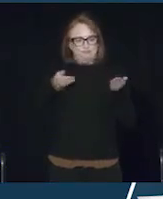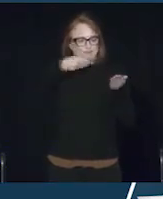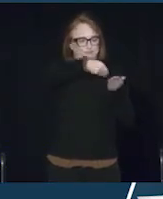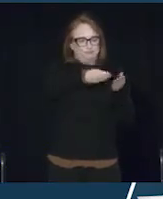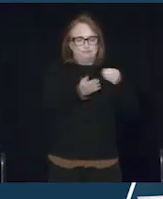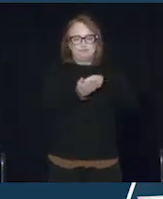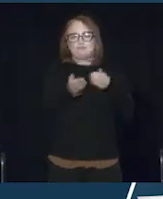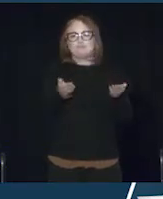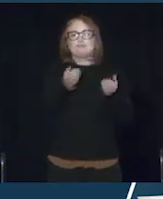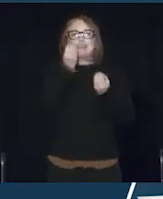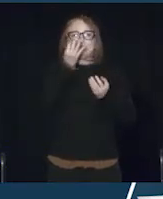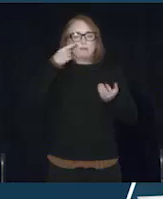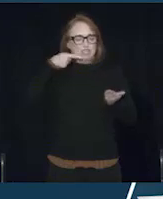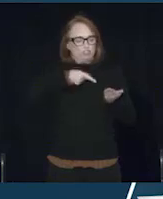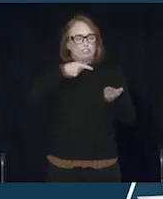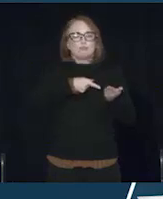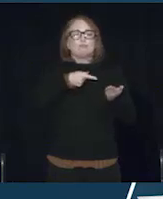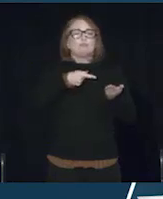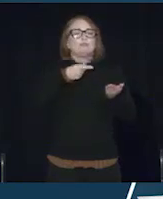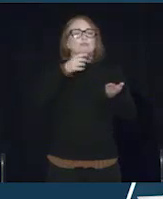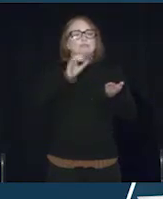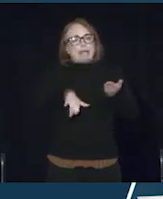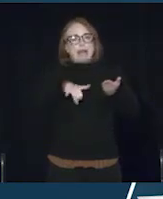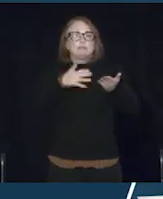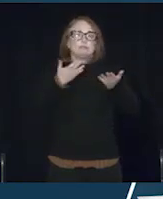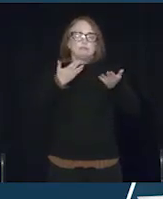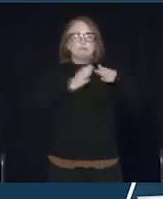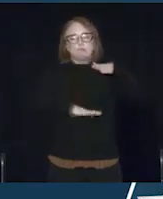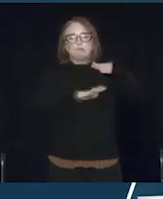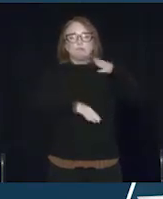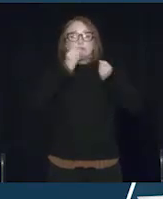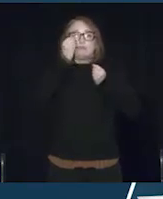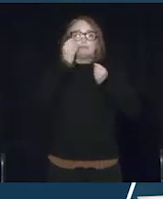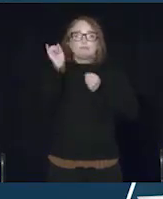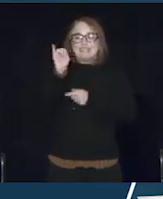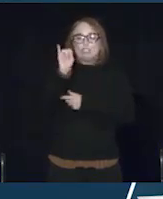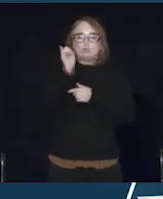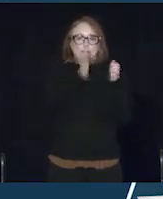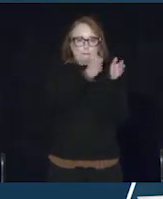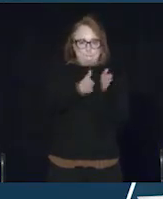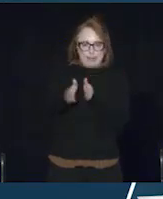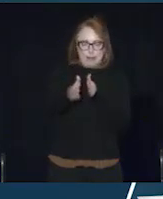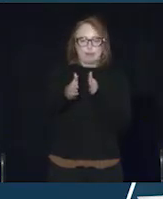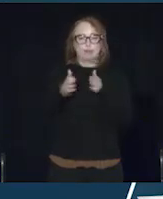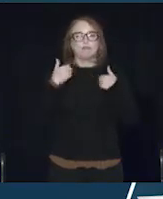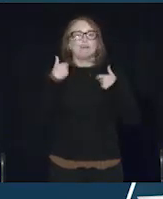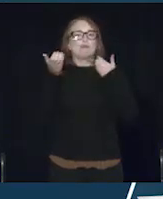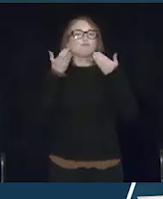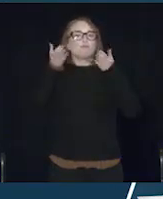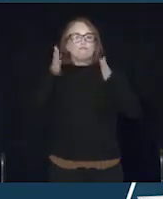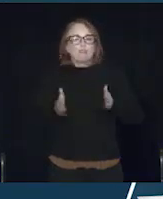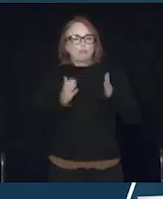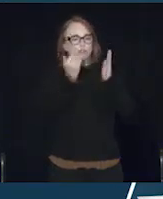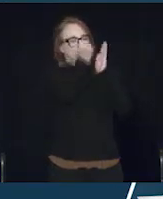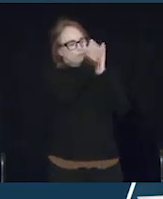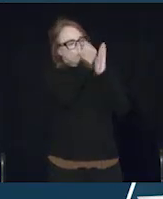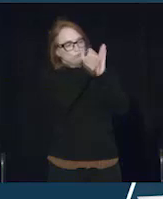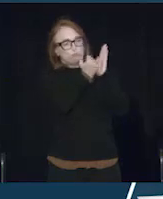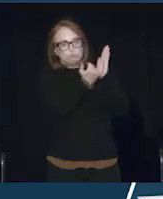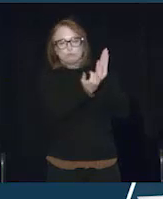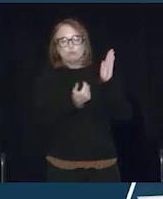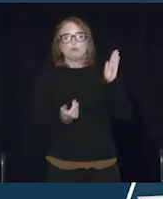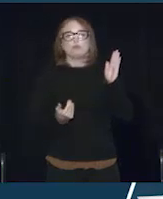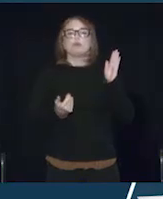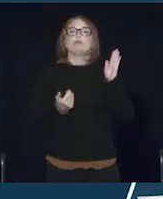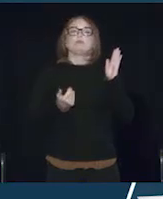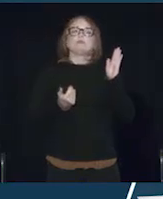are basically the insurance plan that has the services that are providers through them. And so when